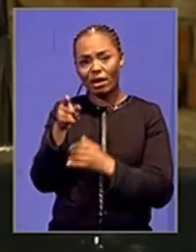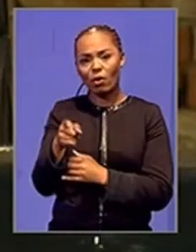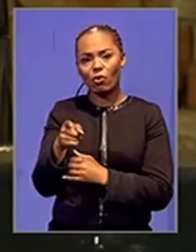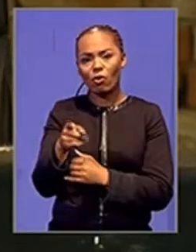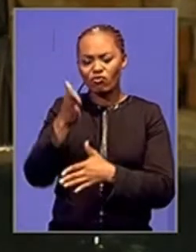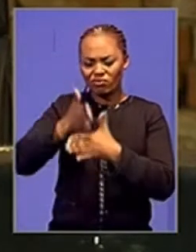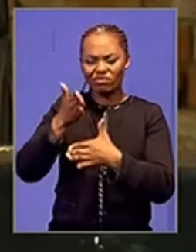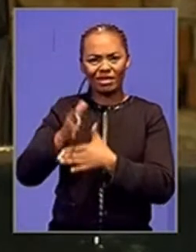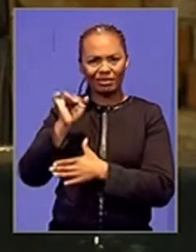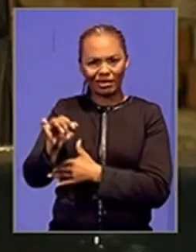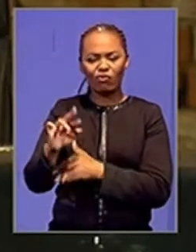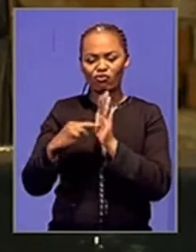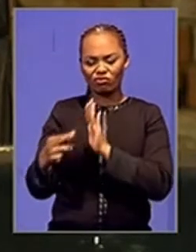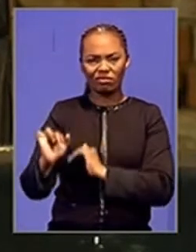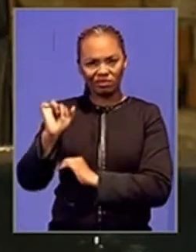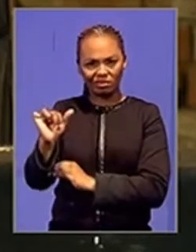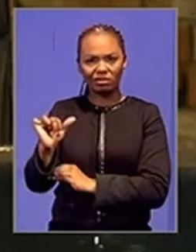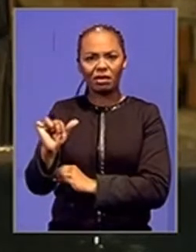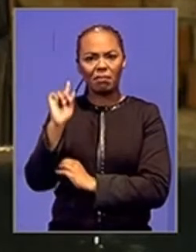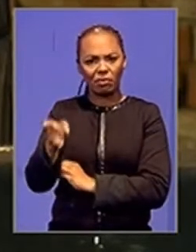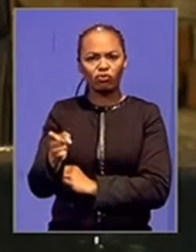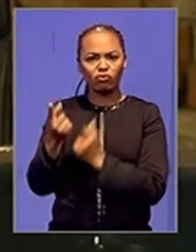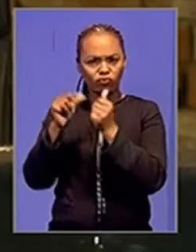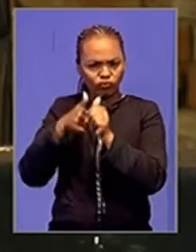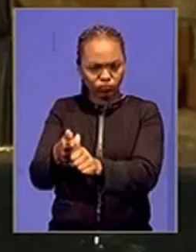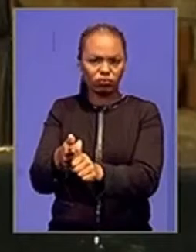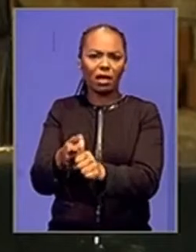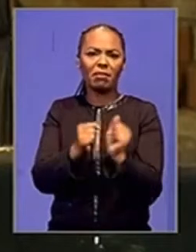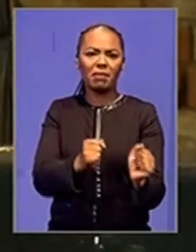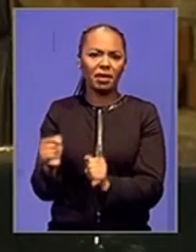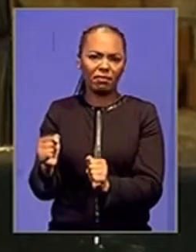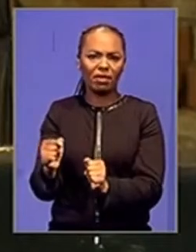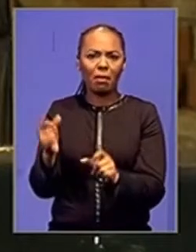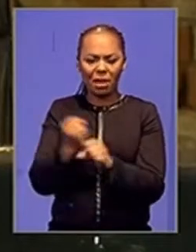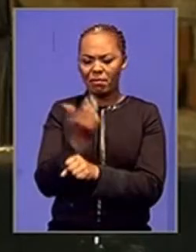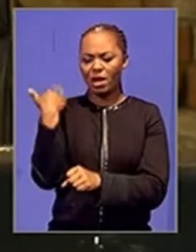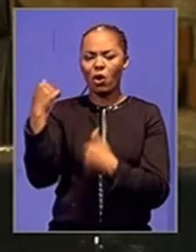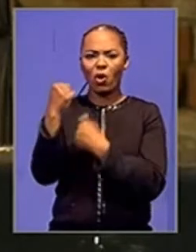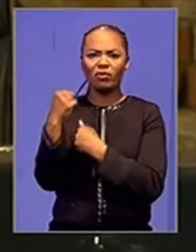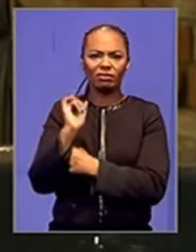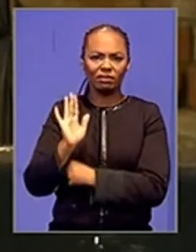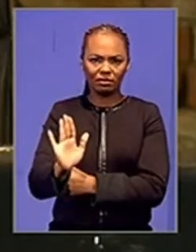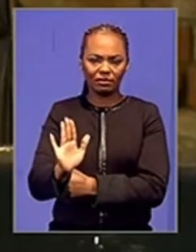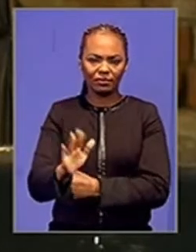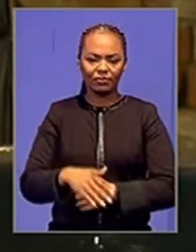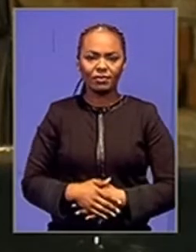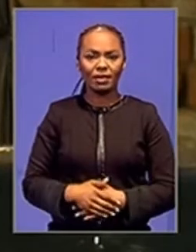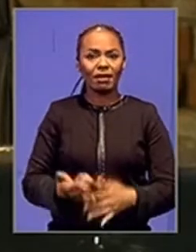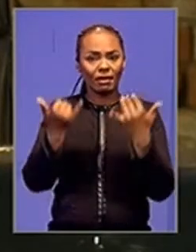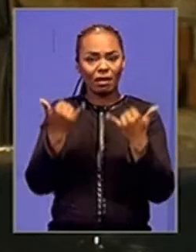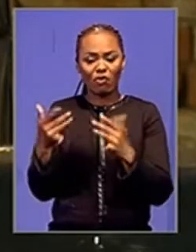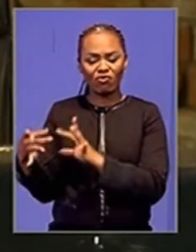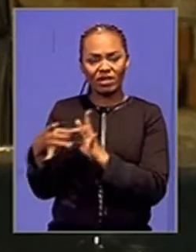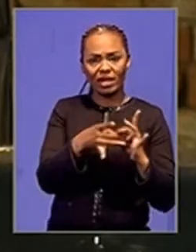to account for the time that he was in office. So is accordingly inextricably linked to